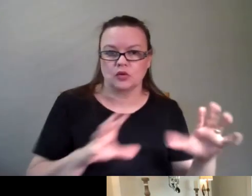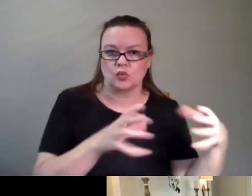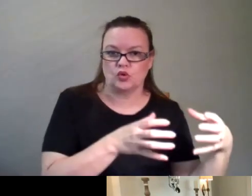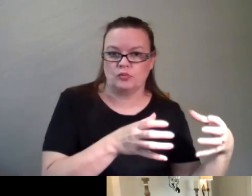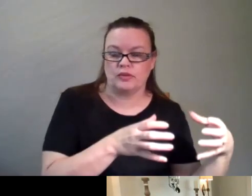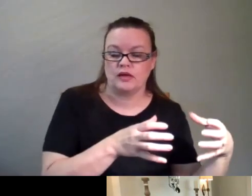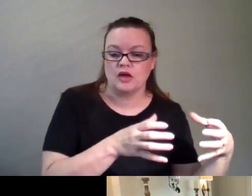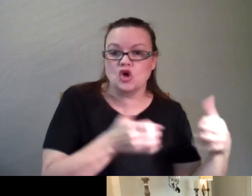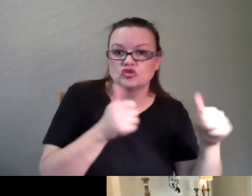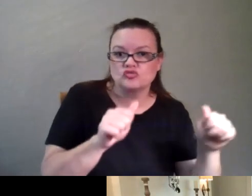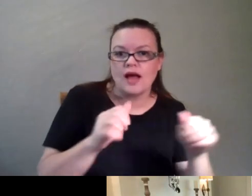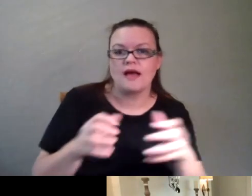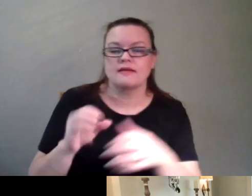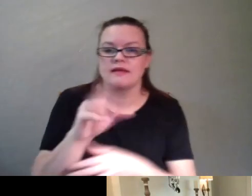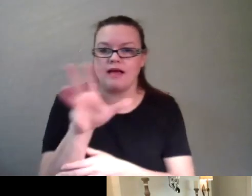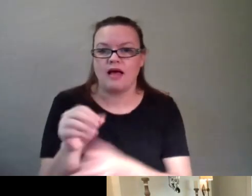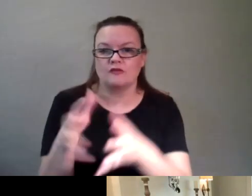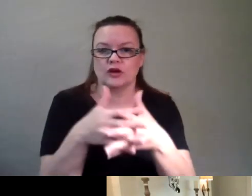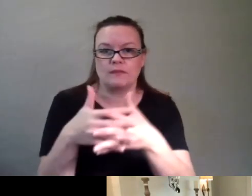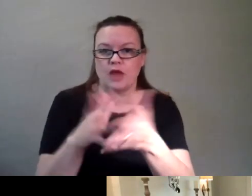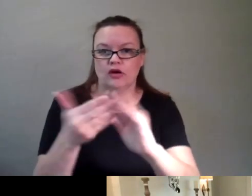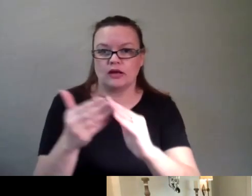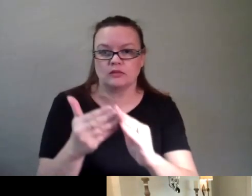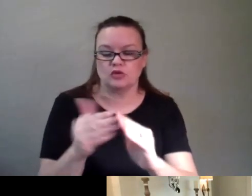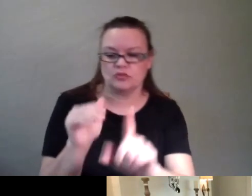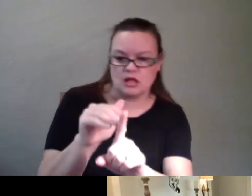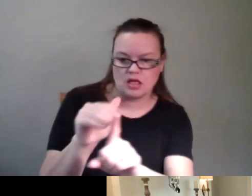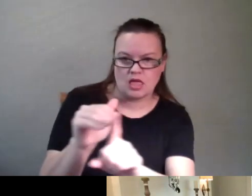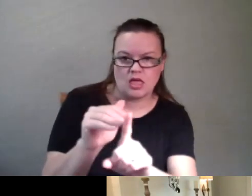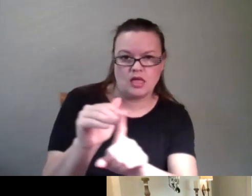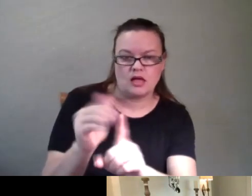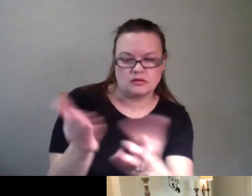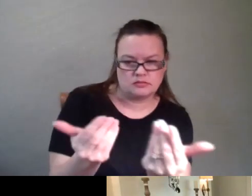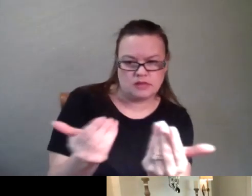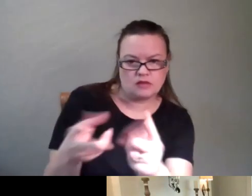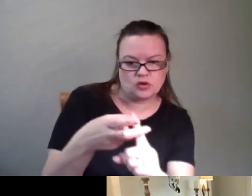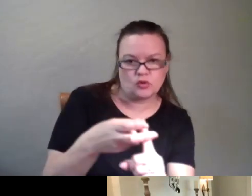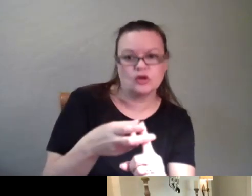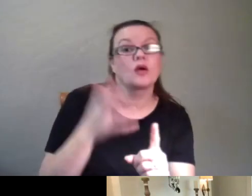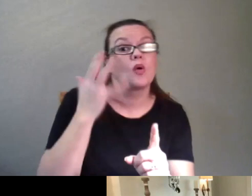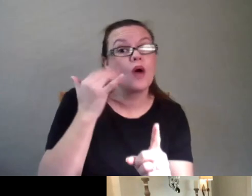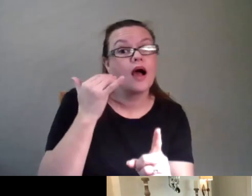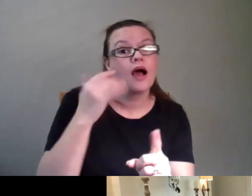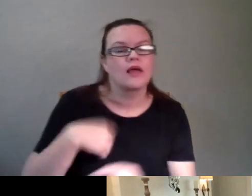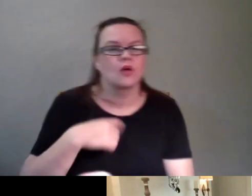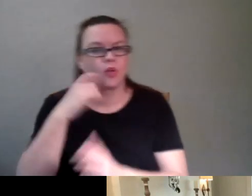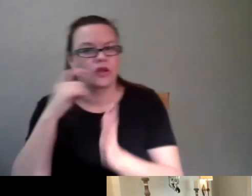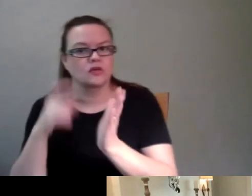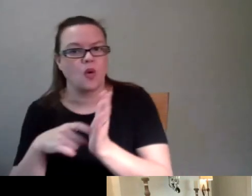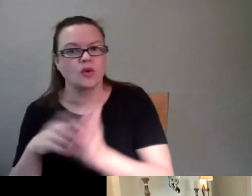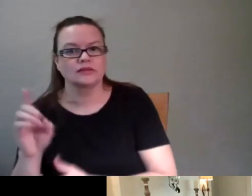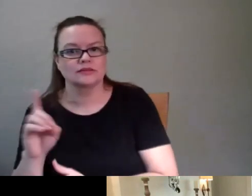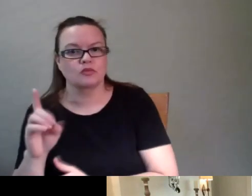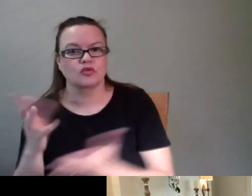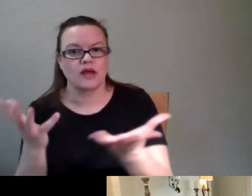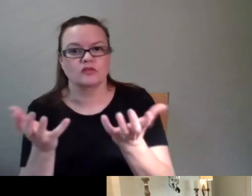because basically what we saw the Democrats doing was spreading the African-American vote into multiple districts in order to